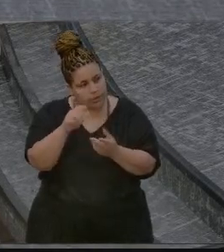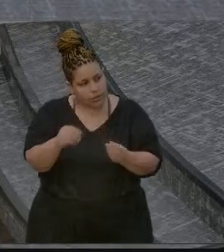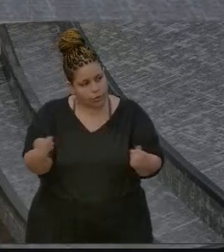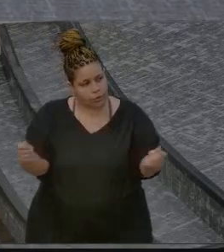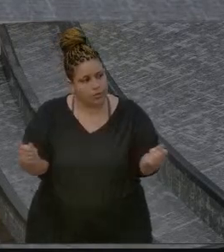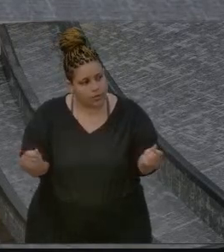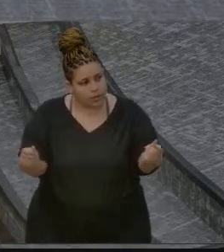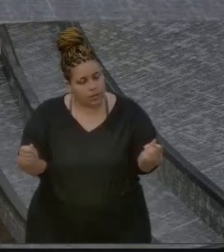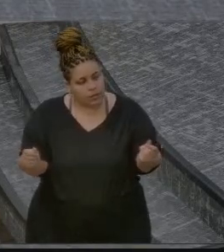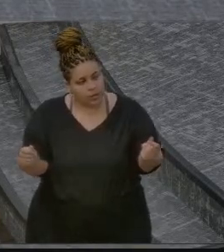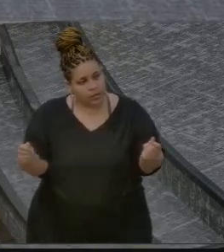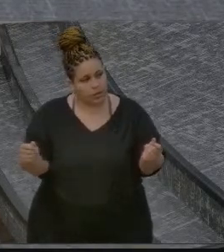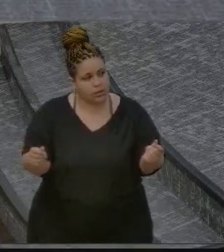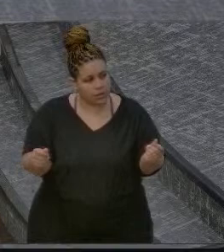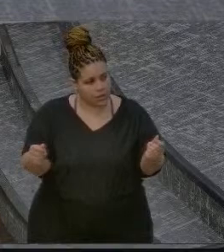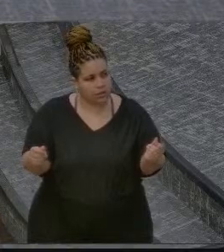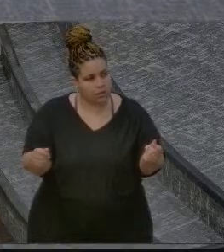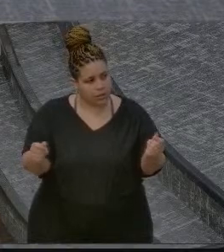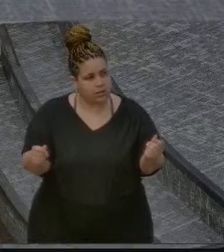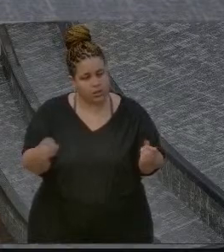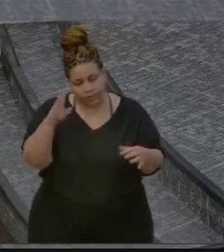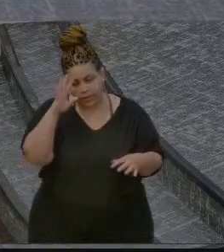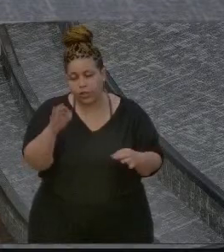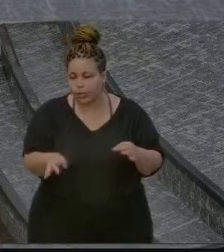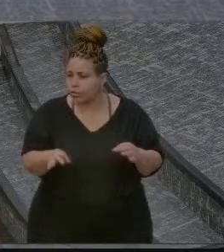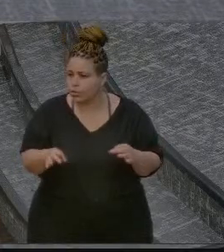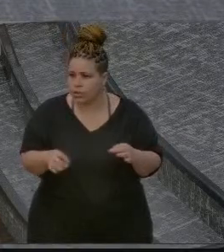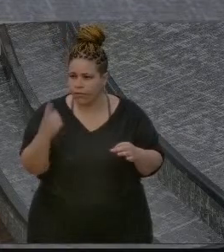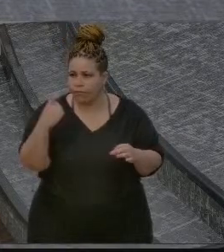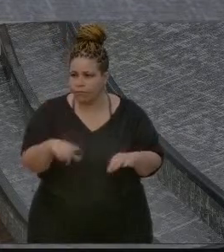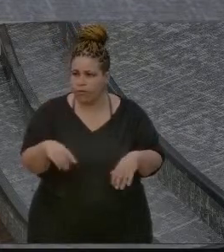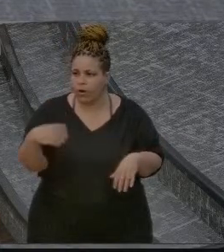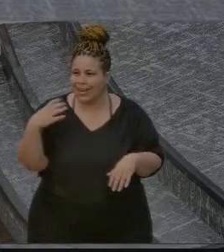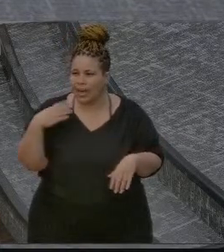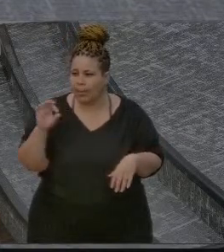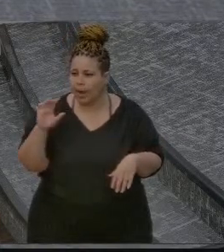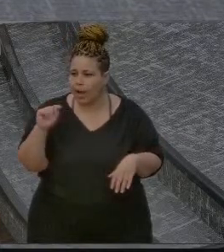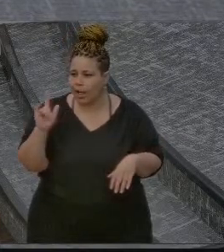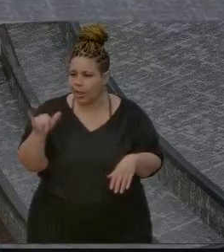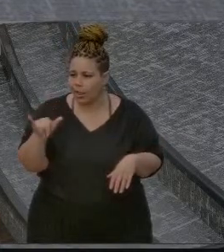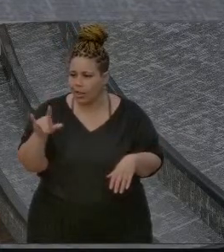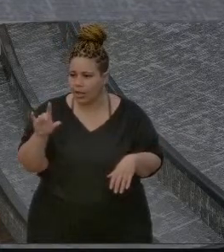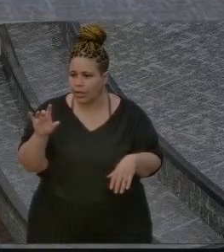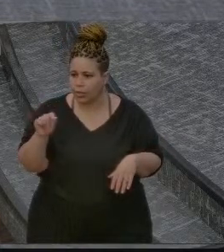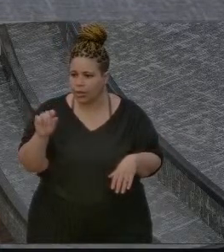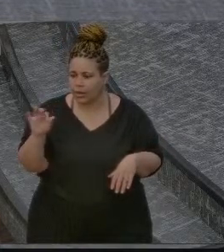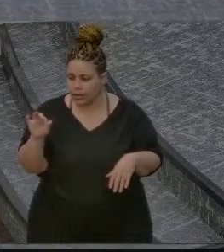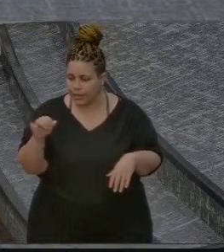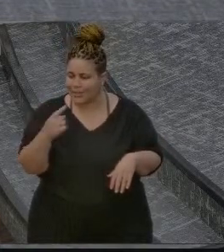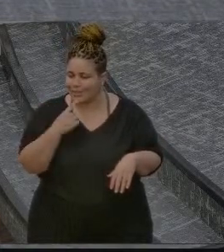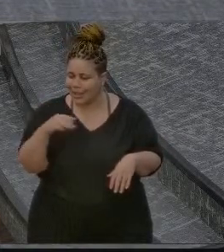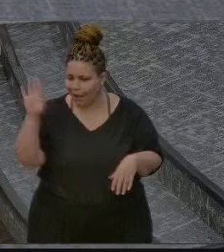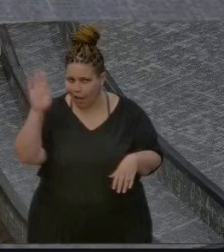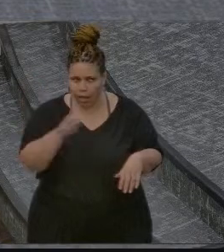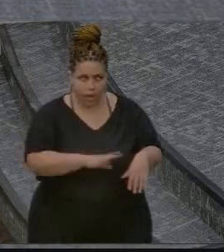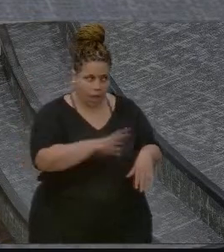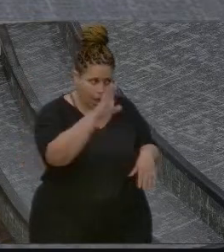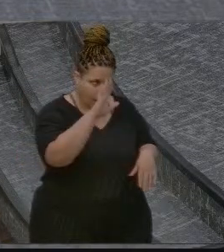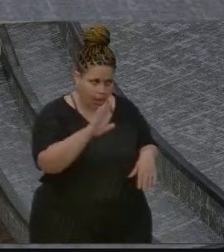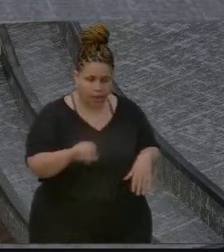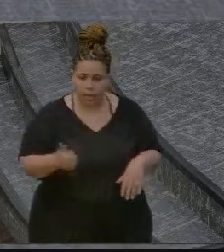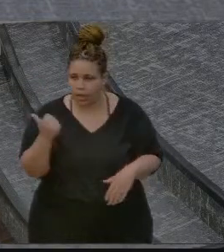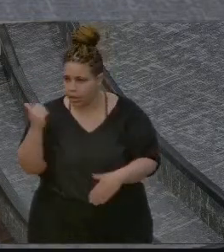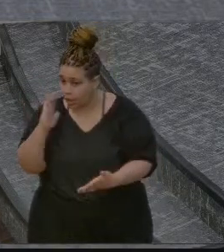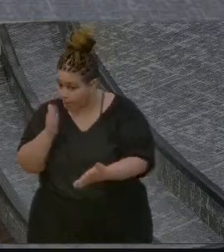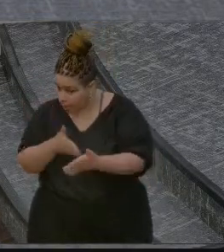capital outlay application. If you would, raise your hands and say aye. Aye. Any opposed? All right, so